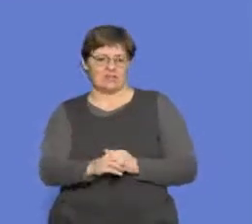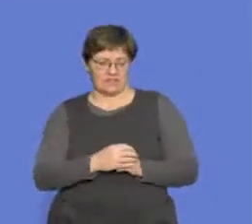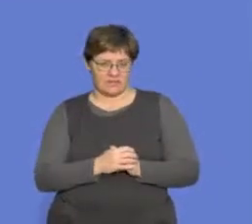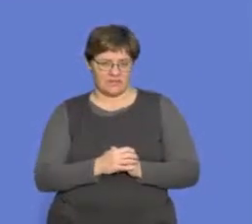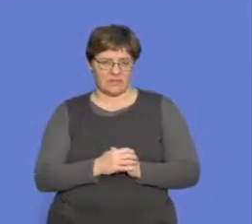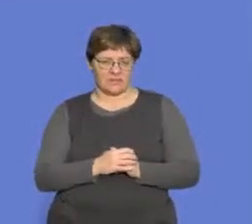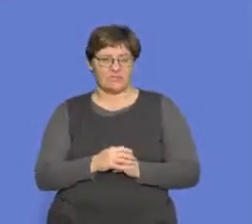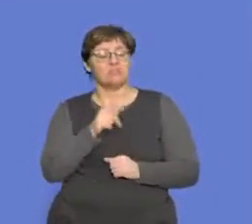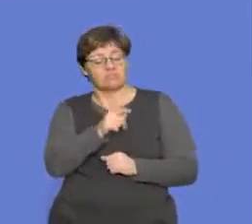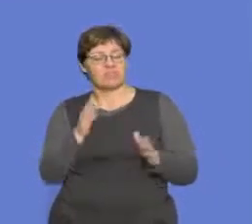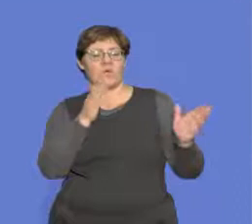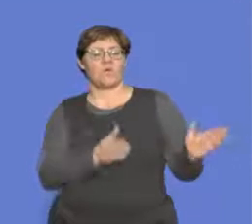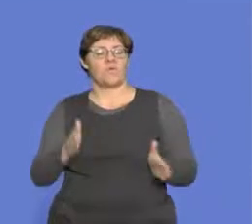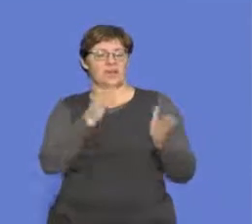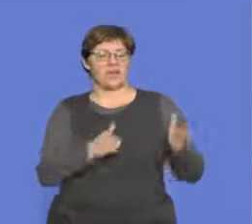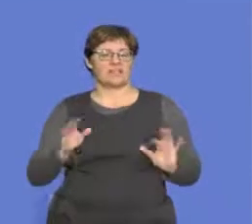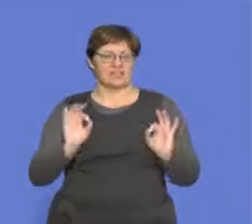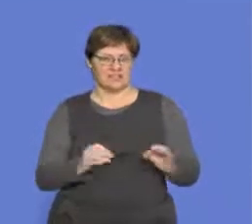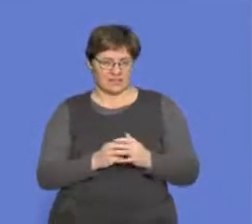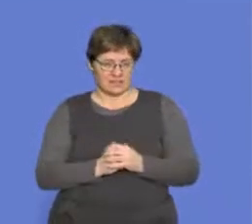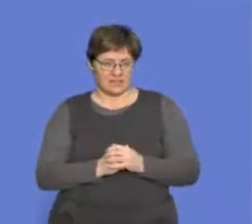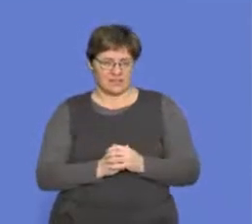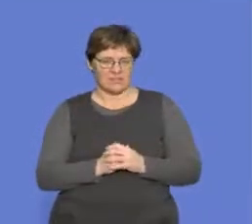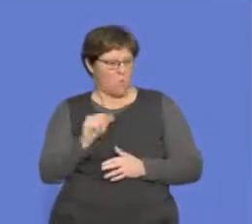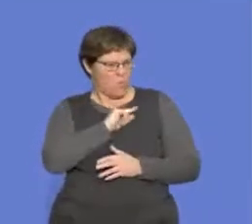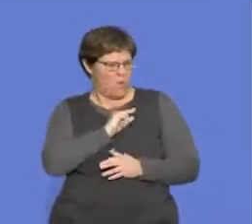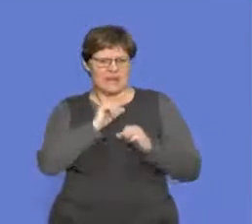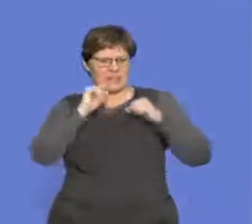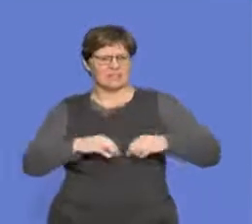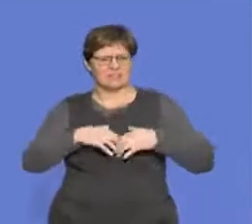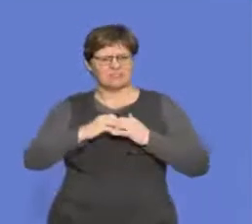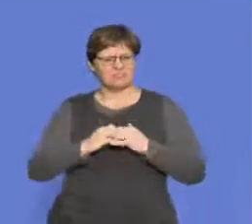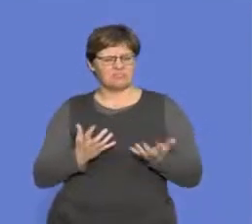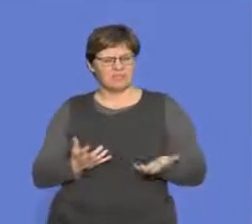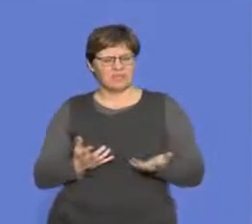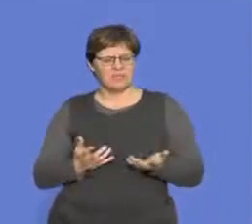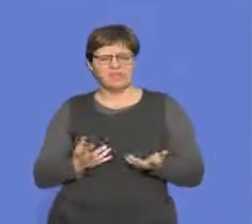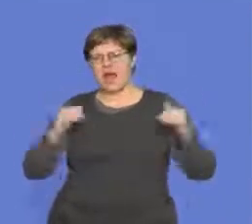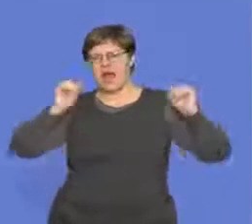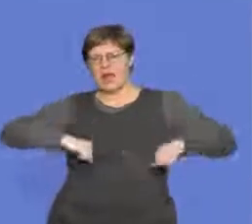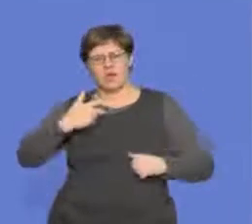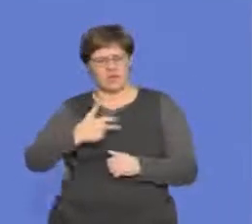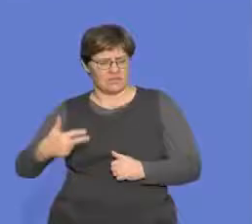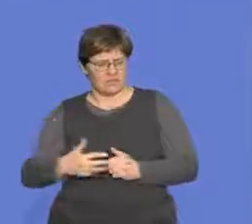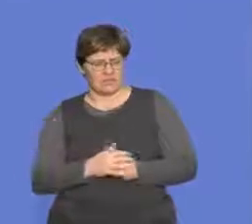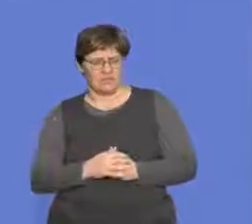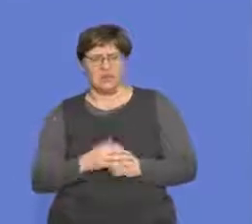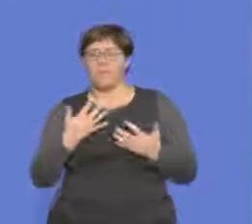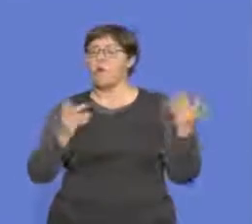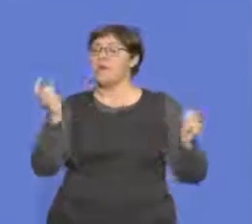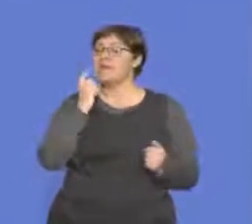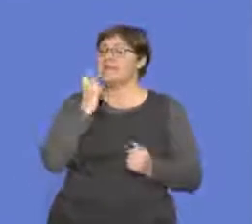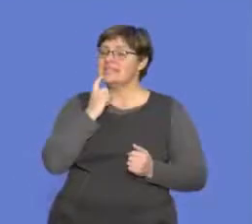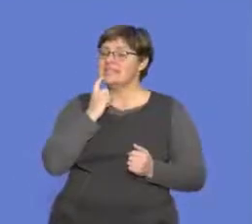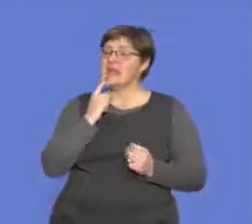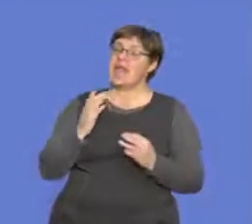classification that is used to organize. And so why do we need to keep systems in place that allow for classification? It's easier for